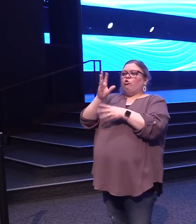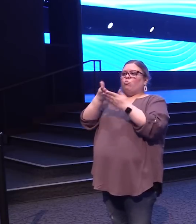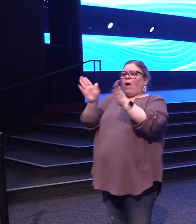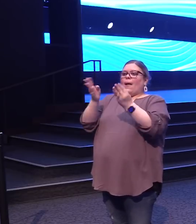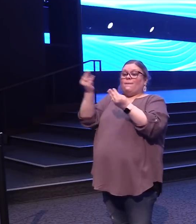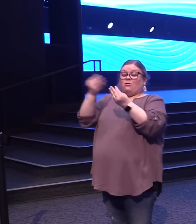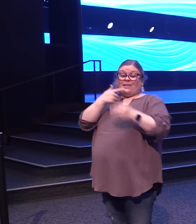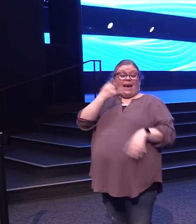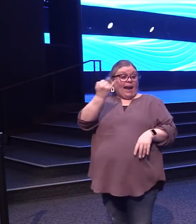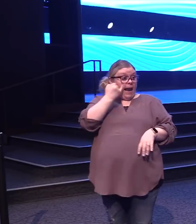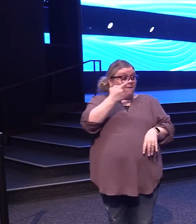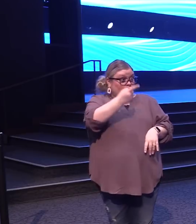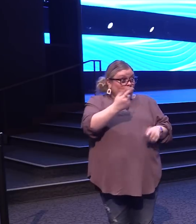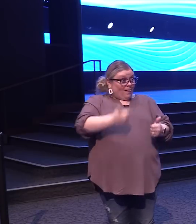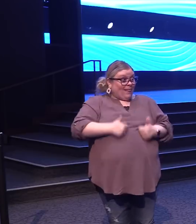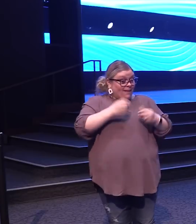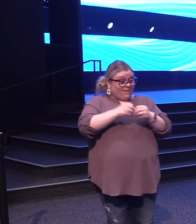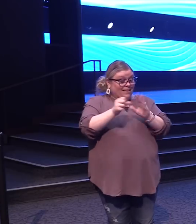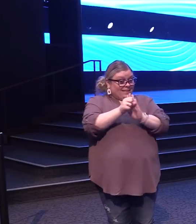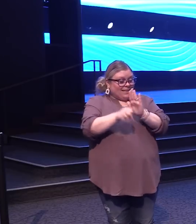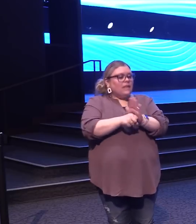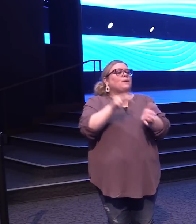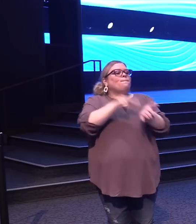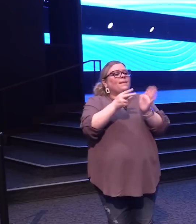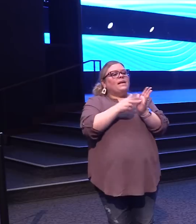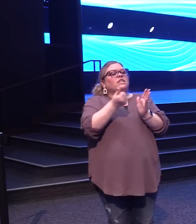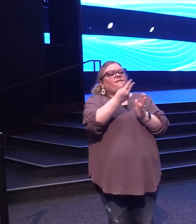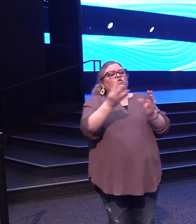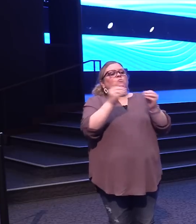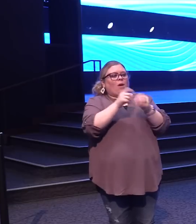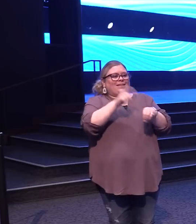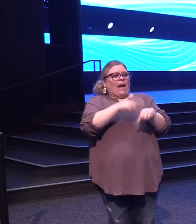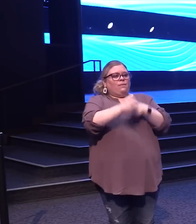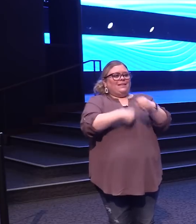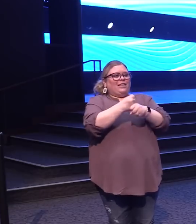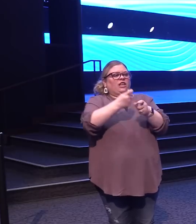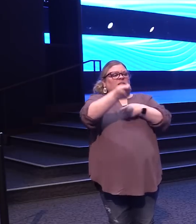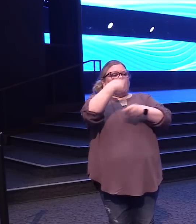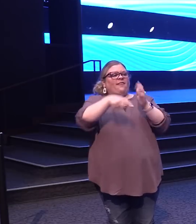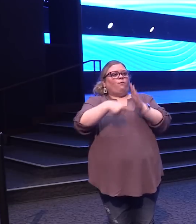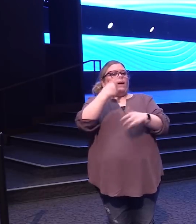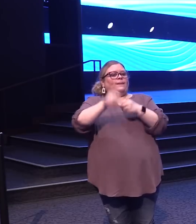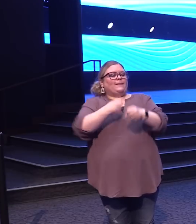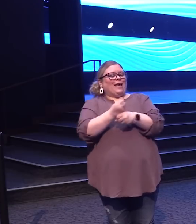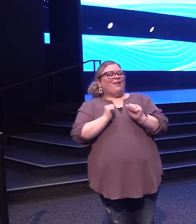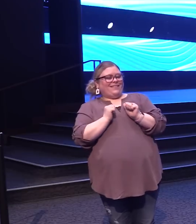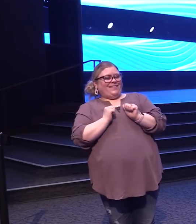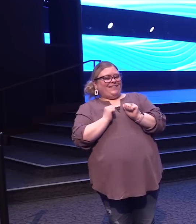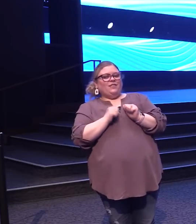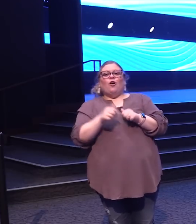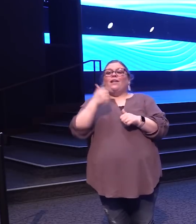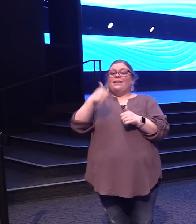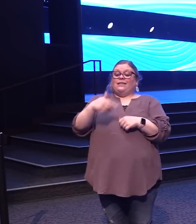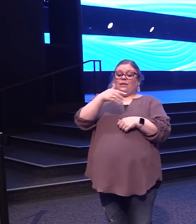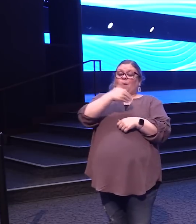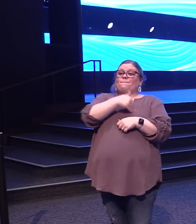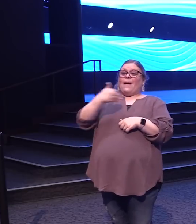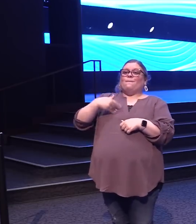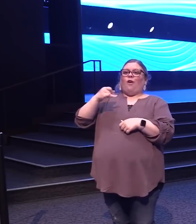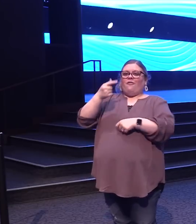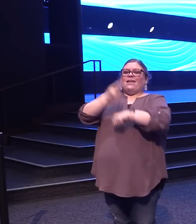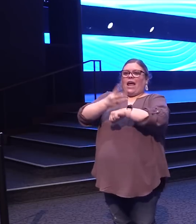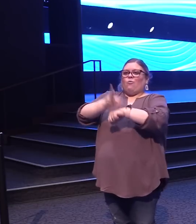States, we're going to have you a few more times a year. So this is a member of Gateway Church,